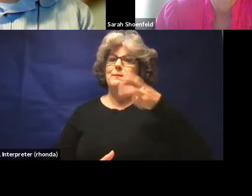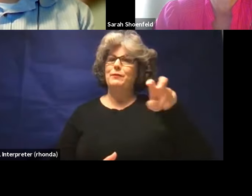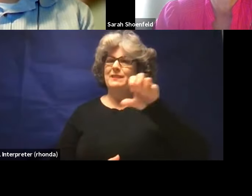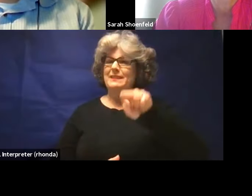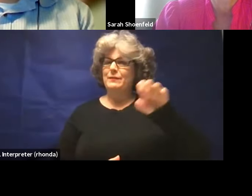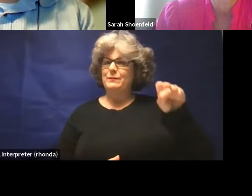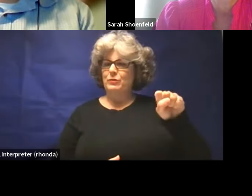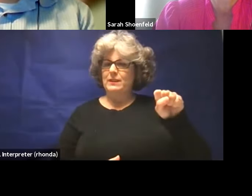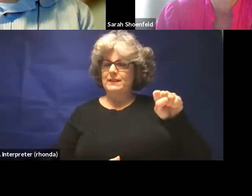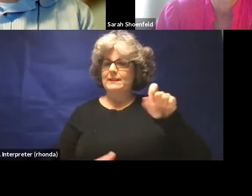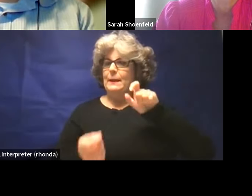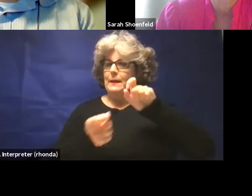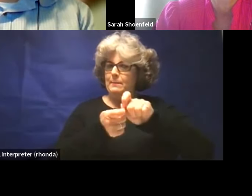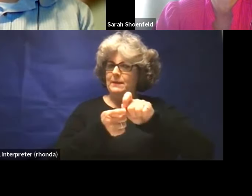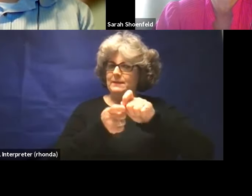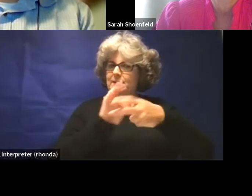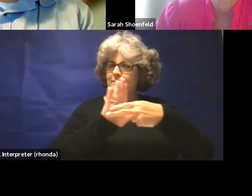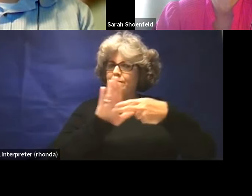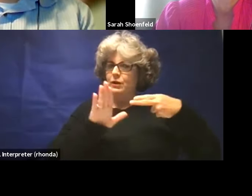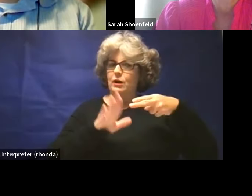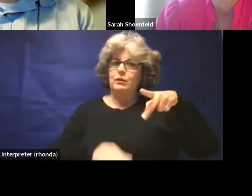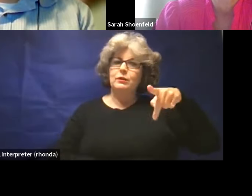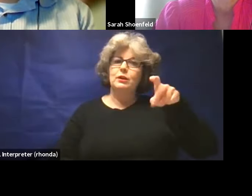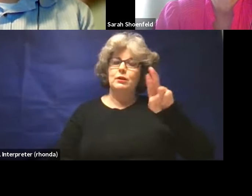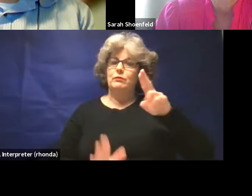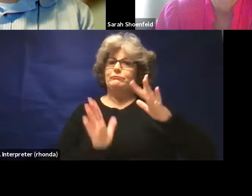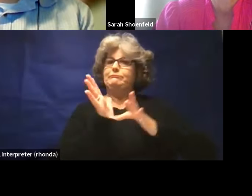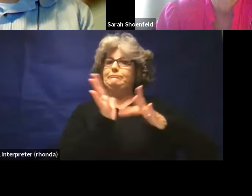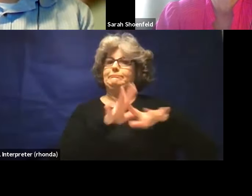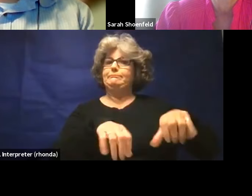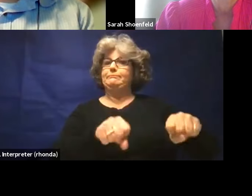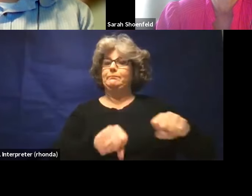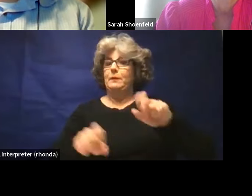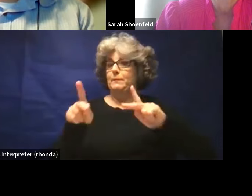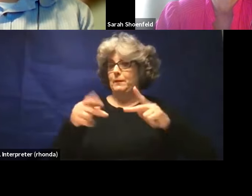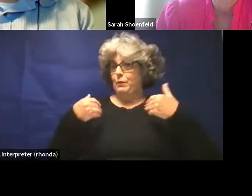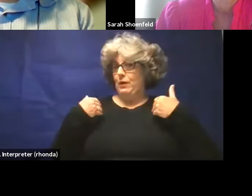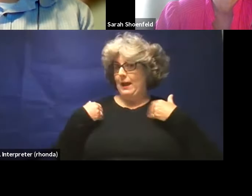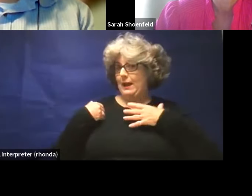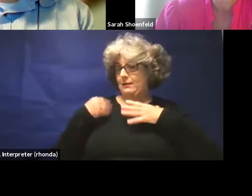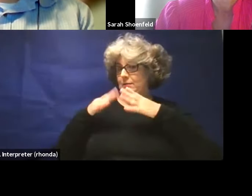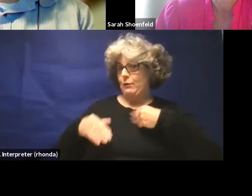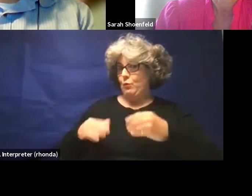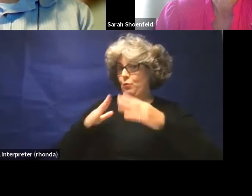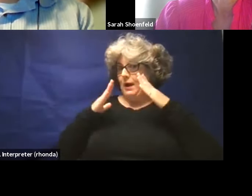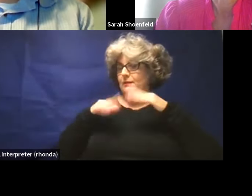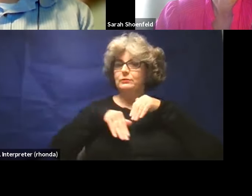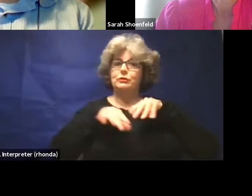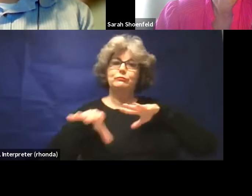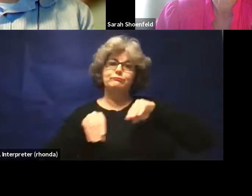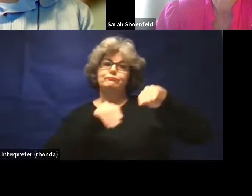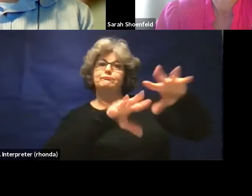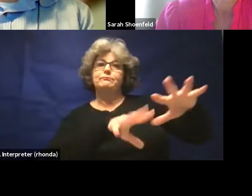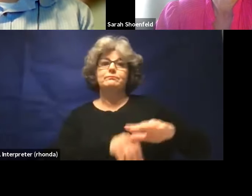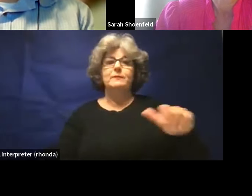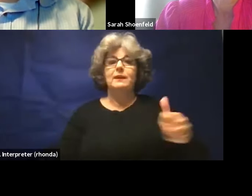also recalled specific predatory real estate practices aimed at pushing white homeowners to leave the neighborhood. And something